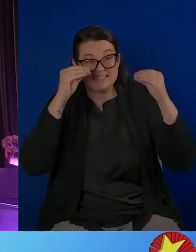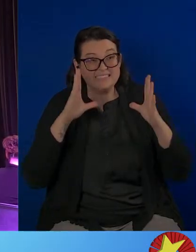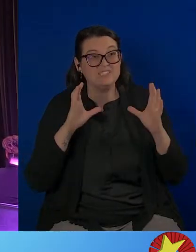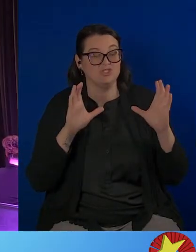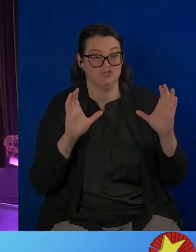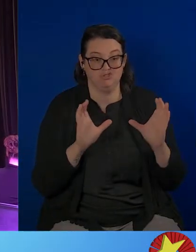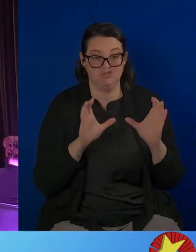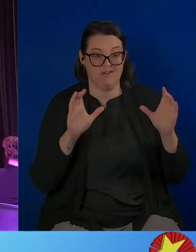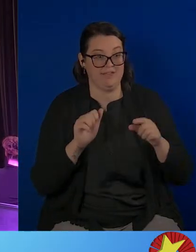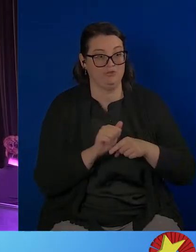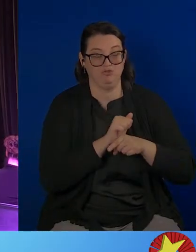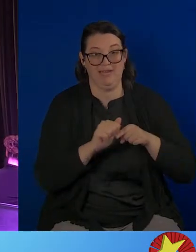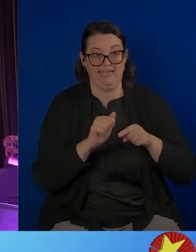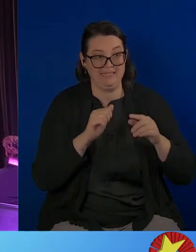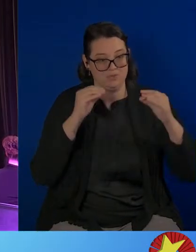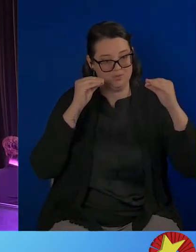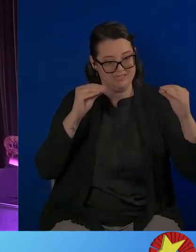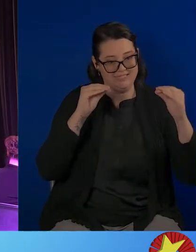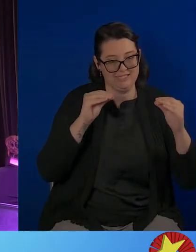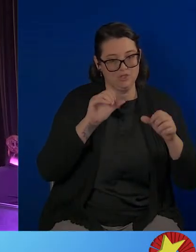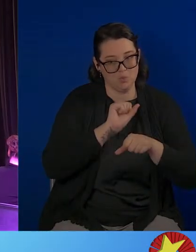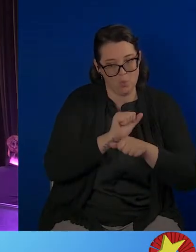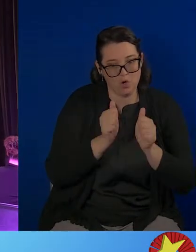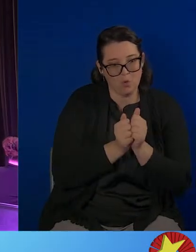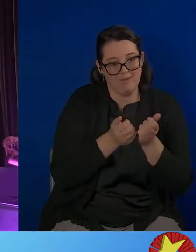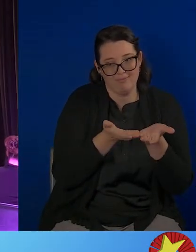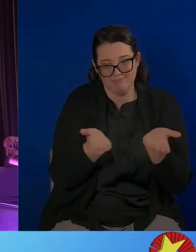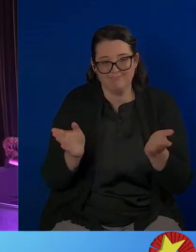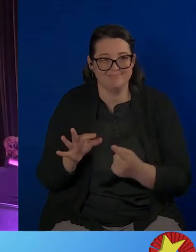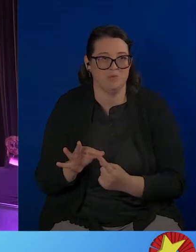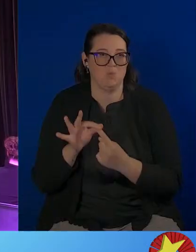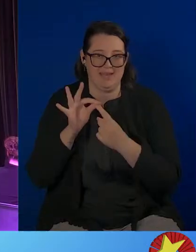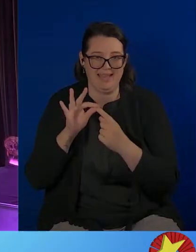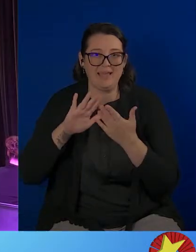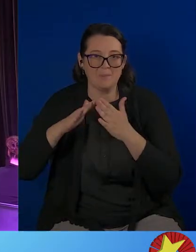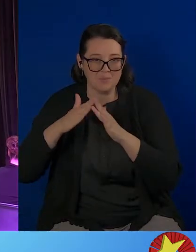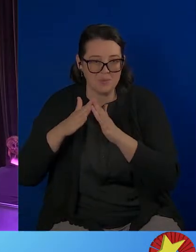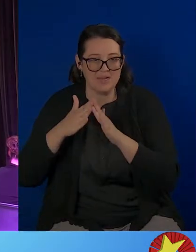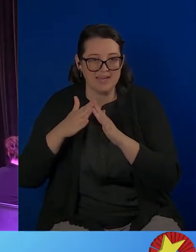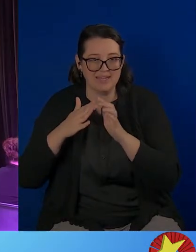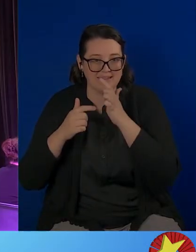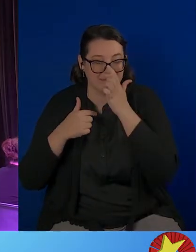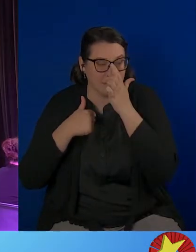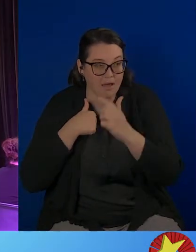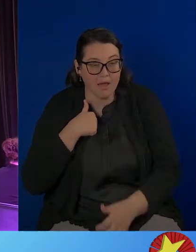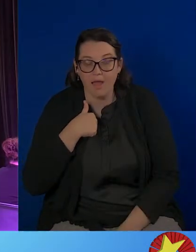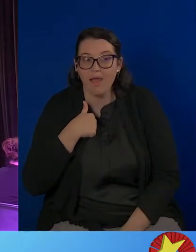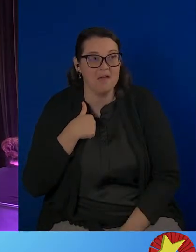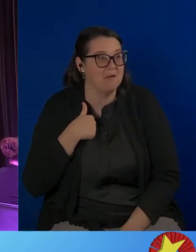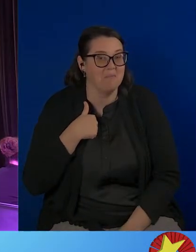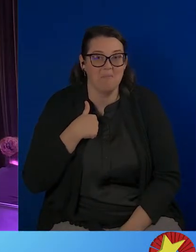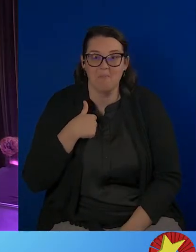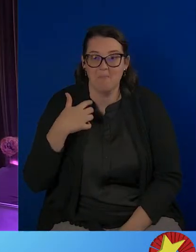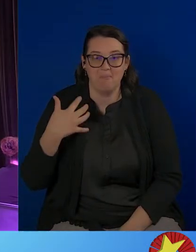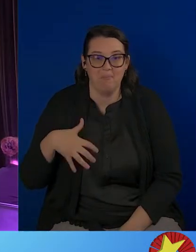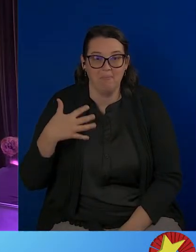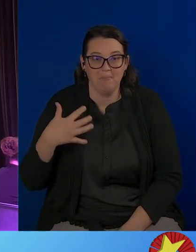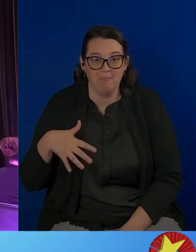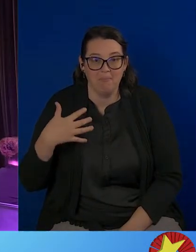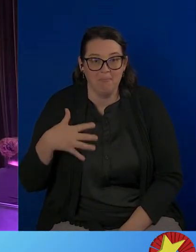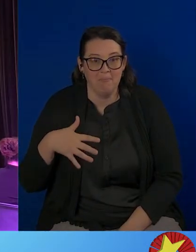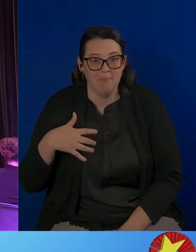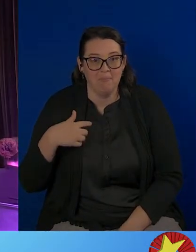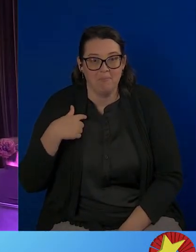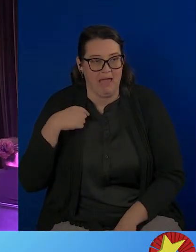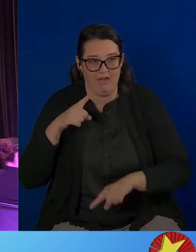to teach and work with and grow this unique community, I couldn't imagine what that